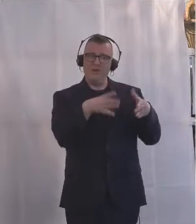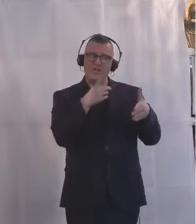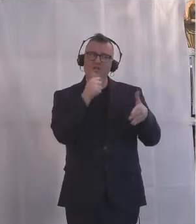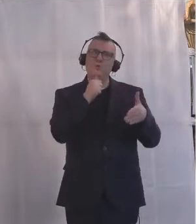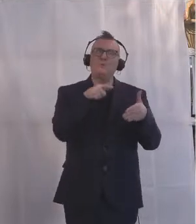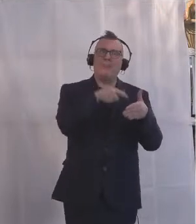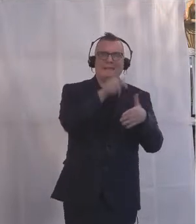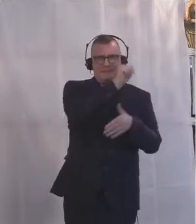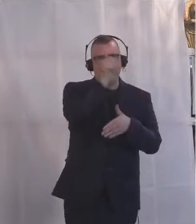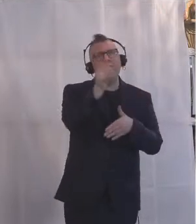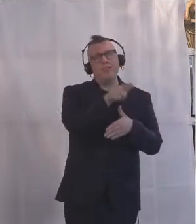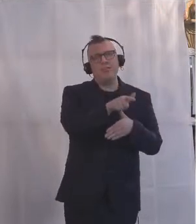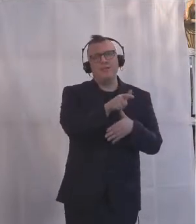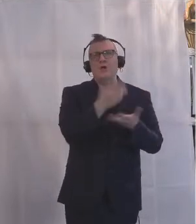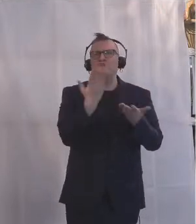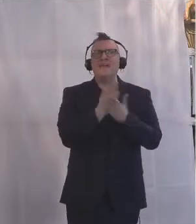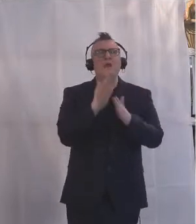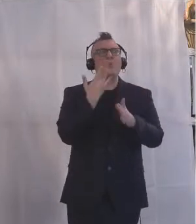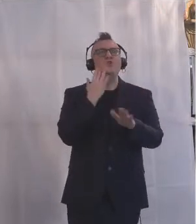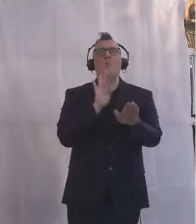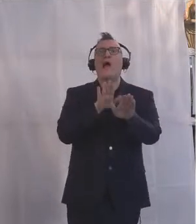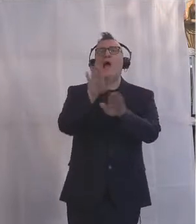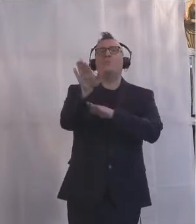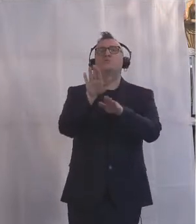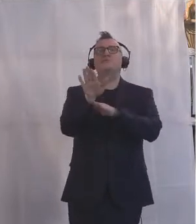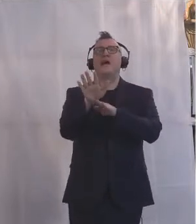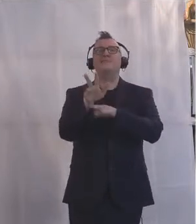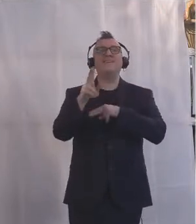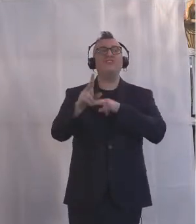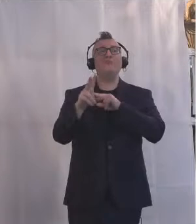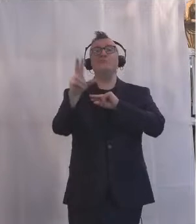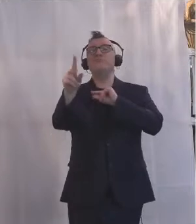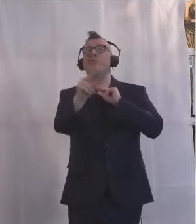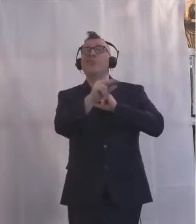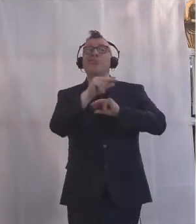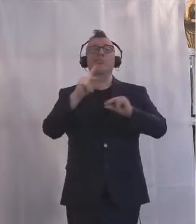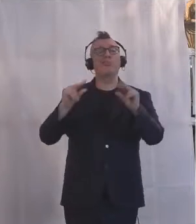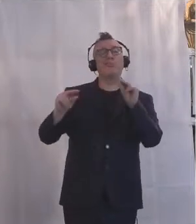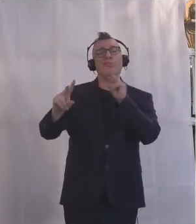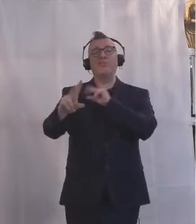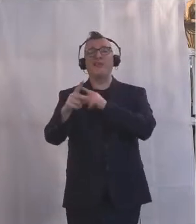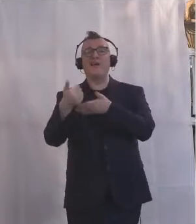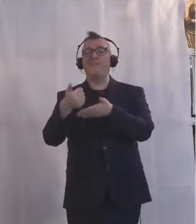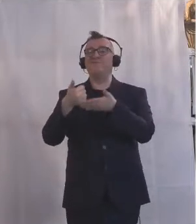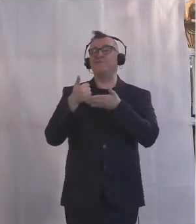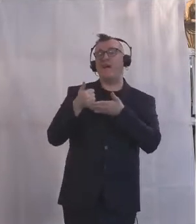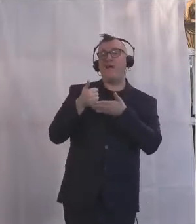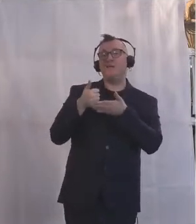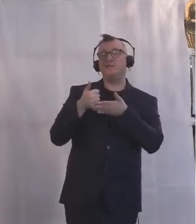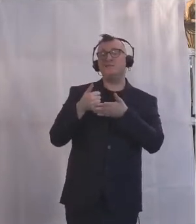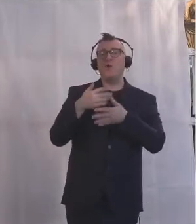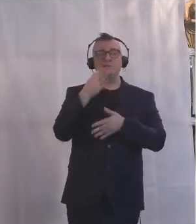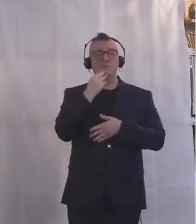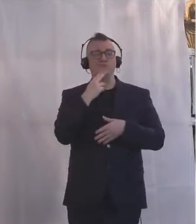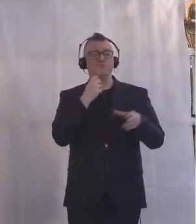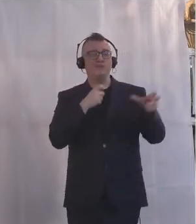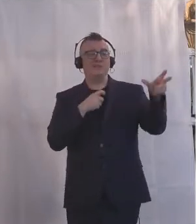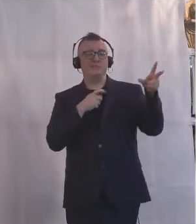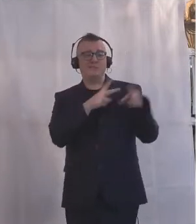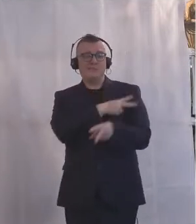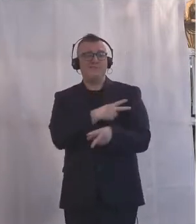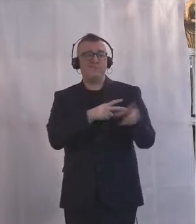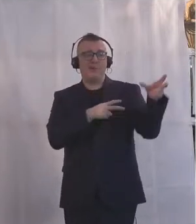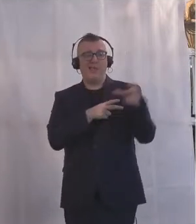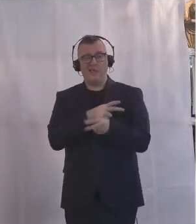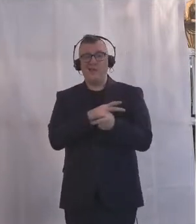and you think you're talking to people and you're having a little chat and they're giving you a bit of advice, and a consultant comes in and does a piece of work, or you work with a